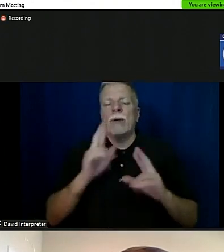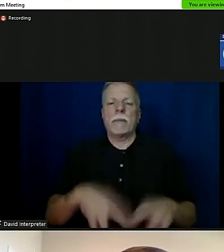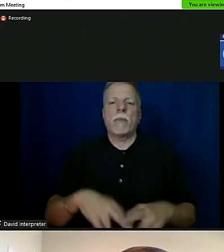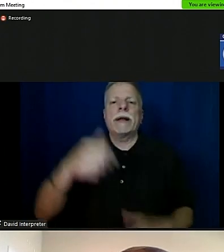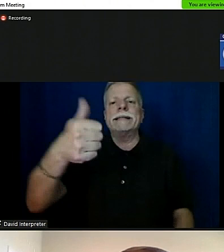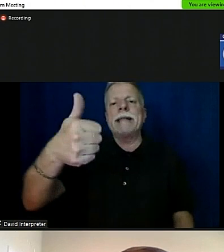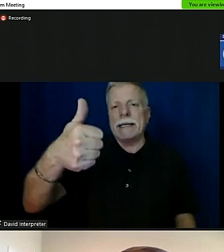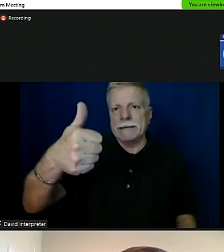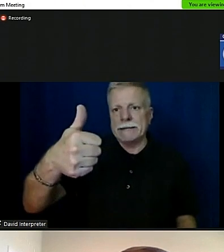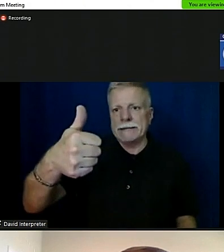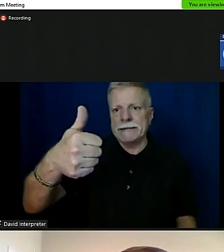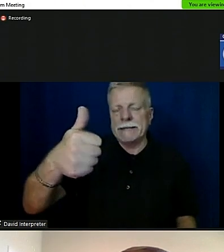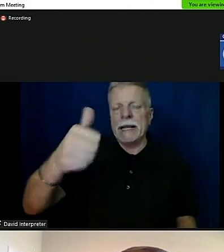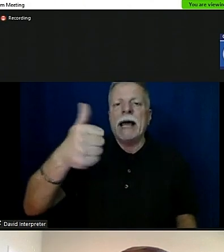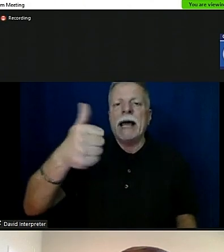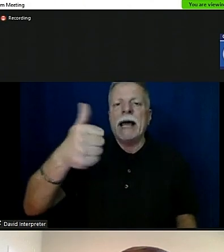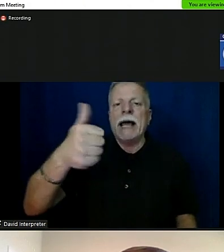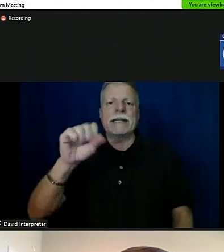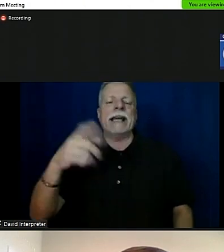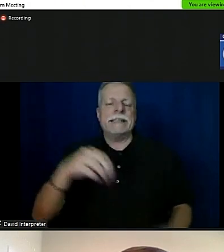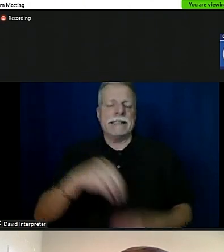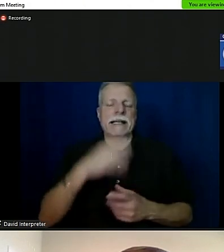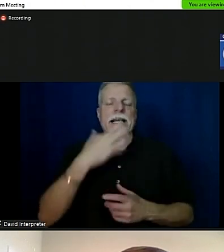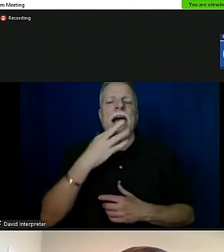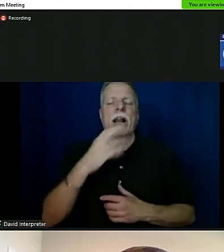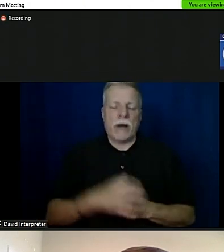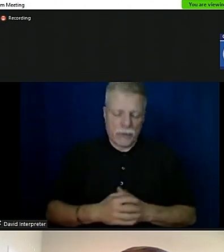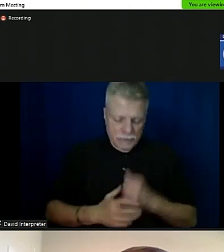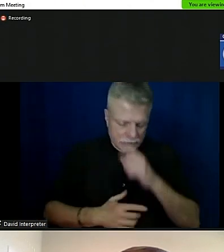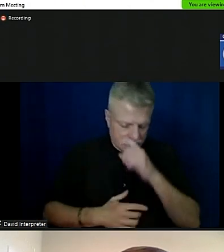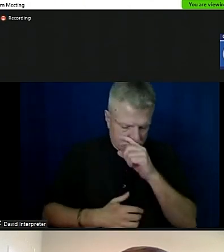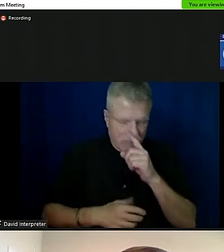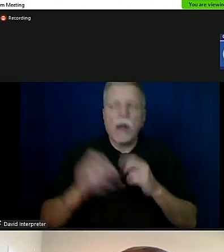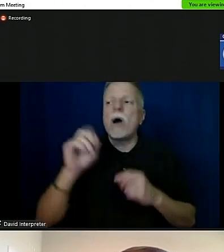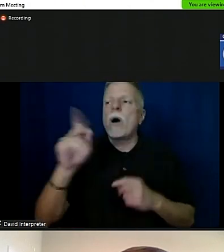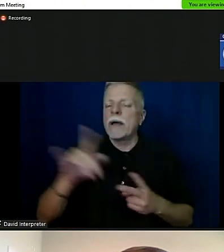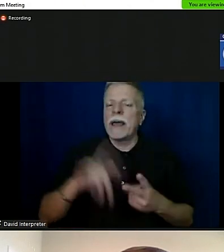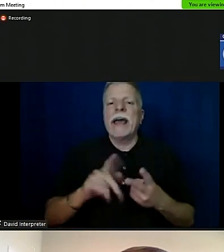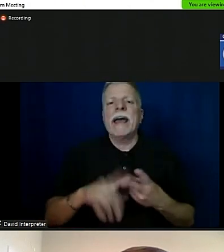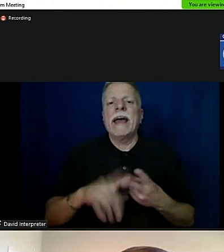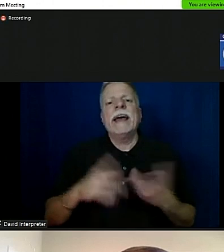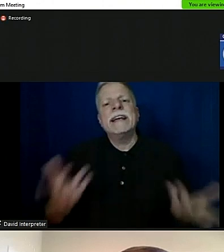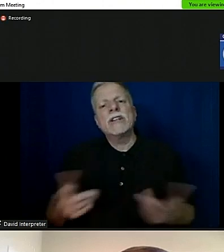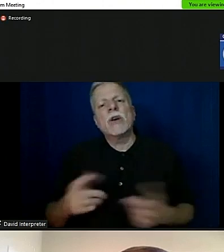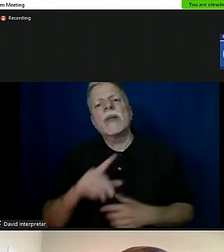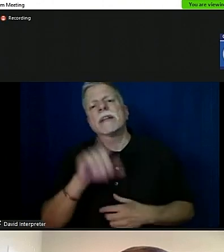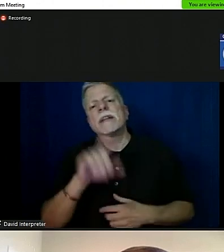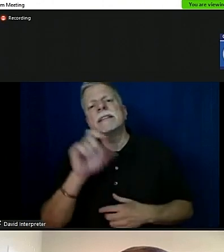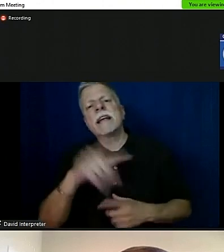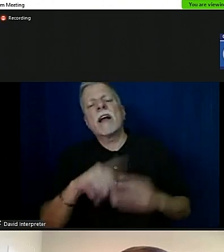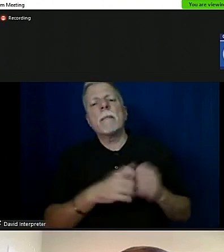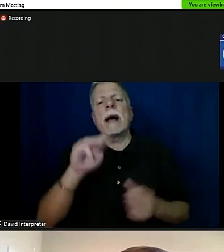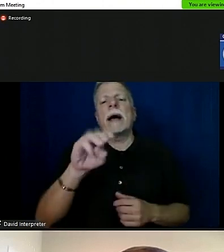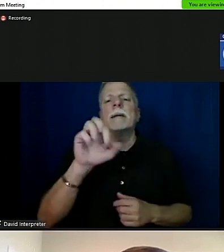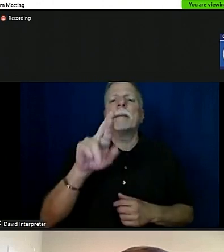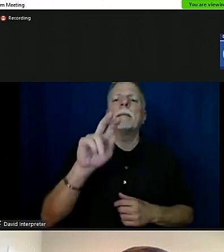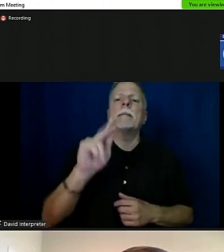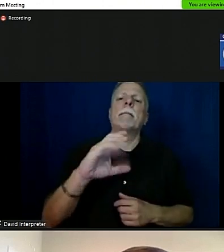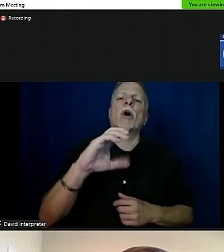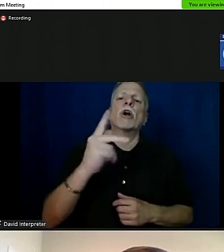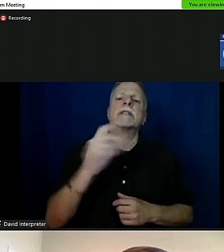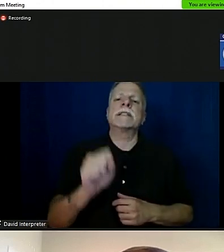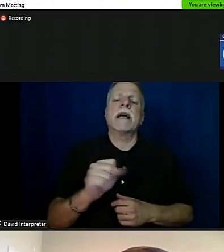in Colorado. Got it. Then my second question just surrounds Merck's vaccine trials. We know that they